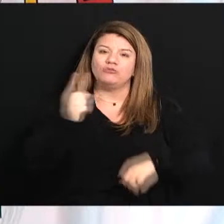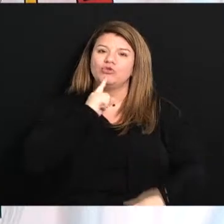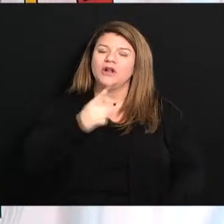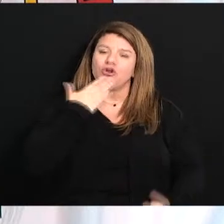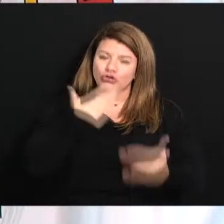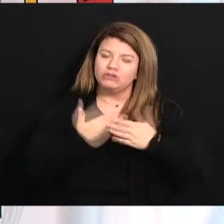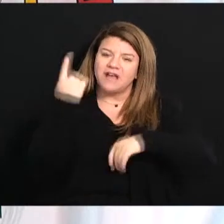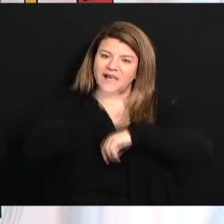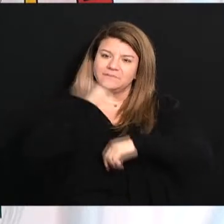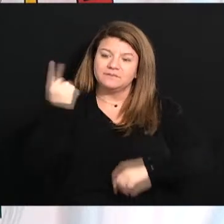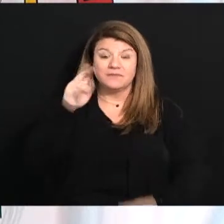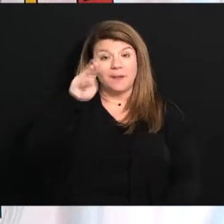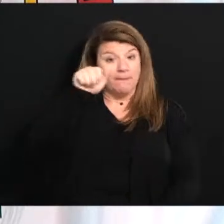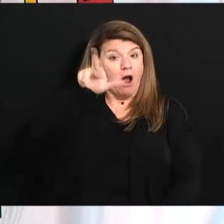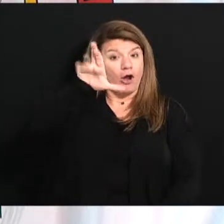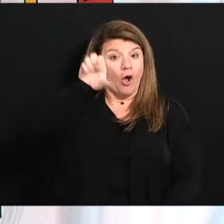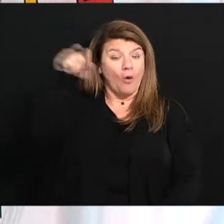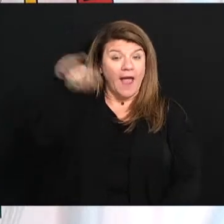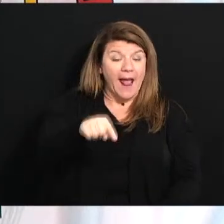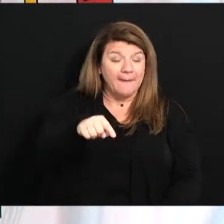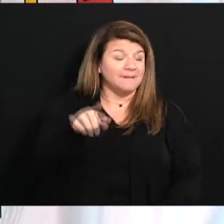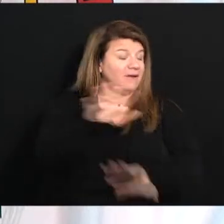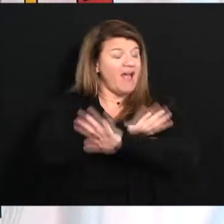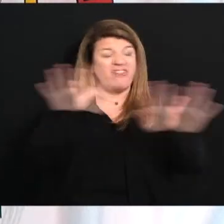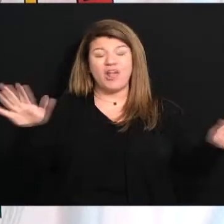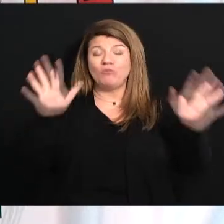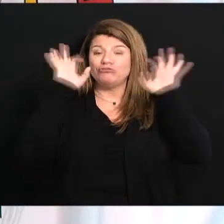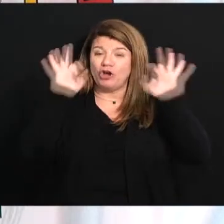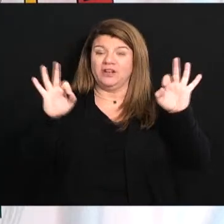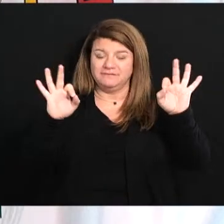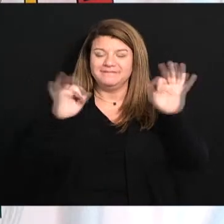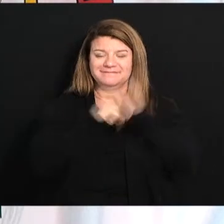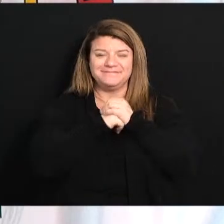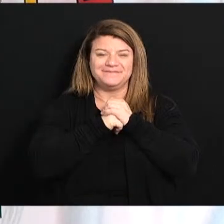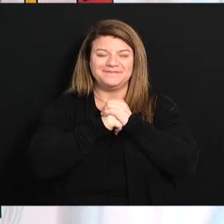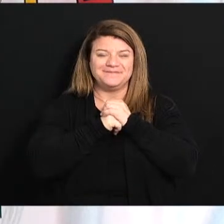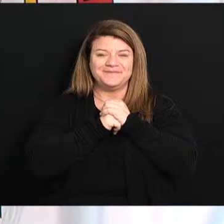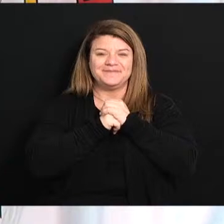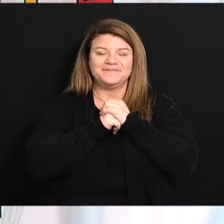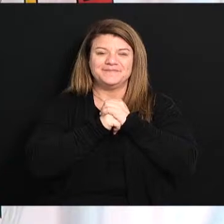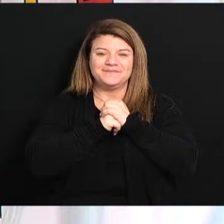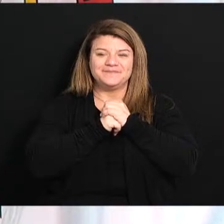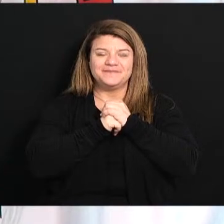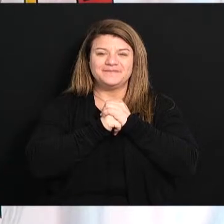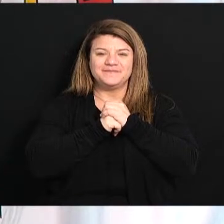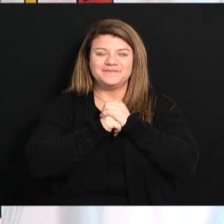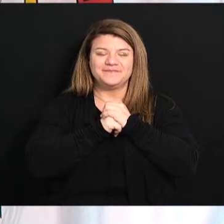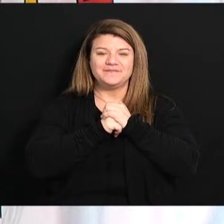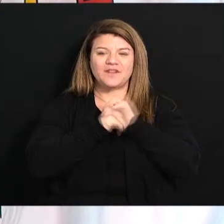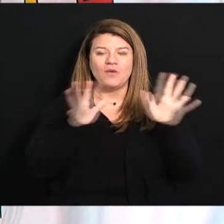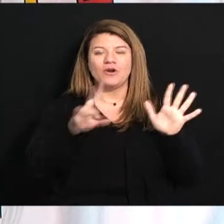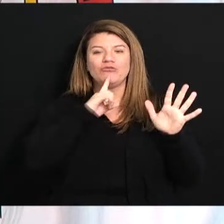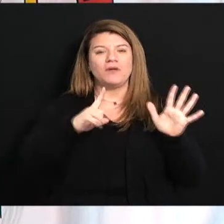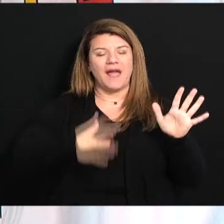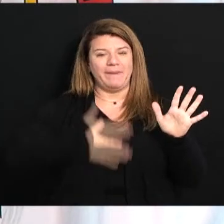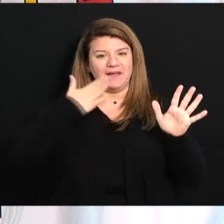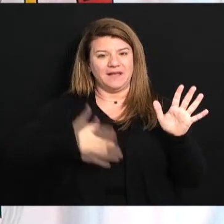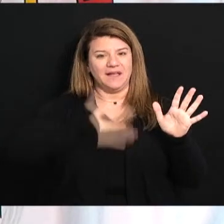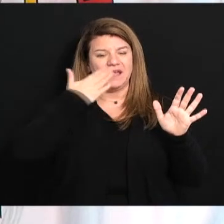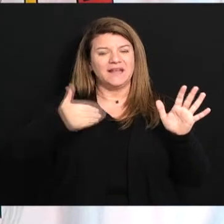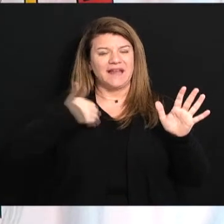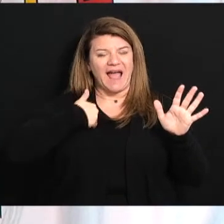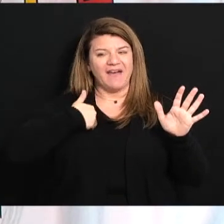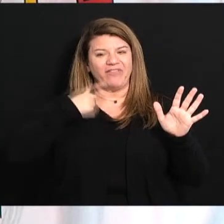day. Marco was there. He's all good, just good stuff. And so we're just really happy to have